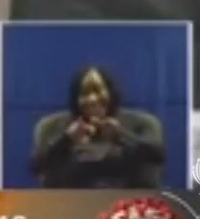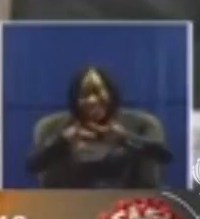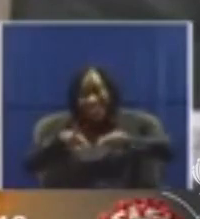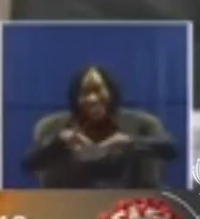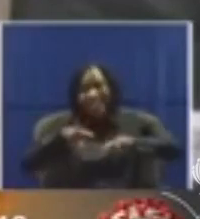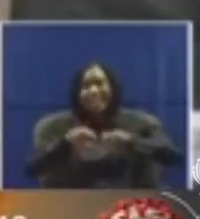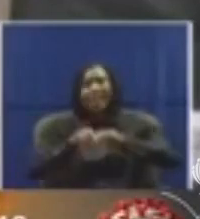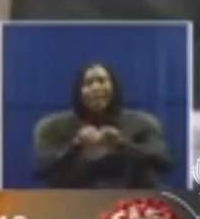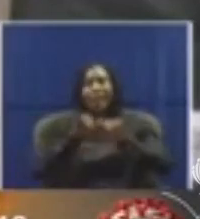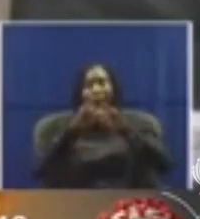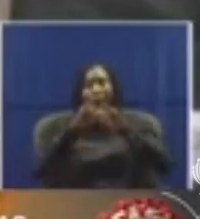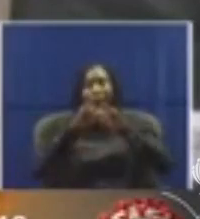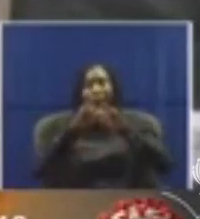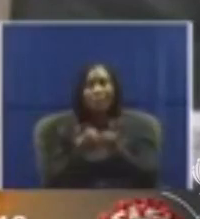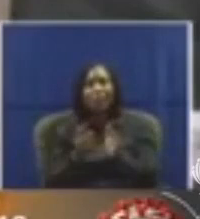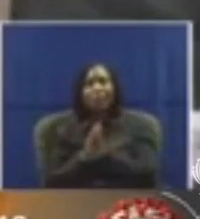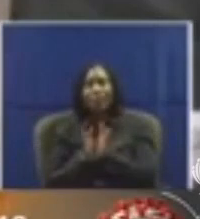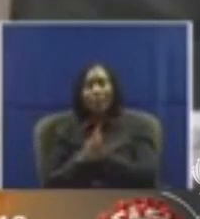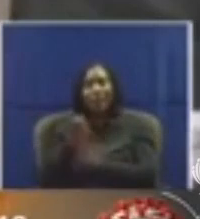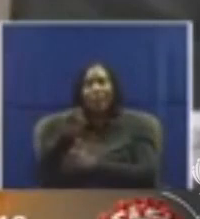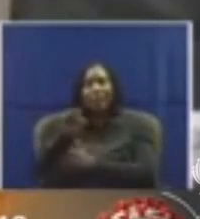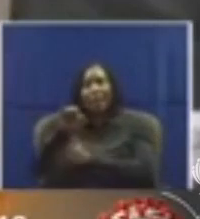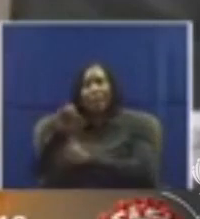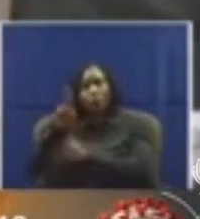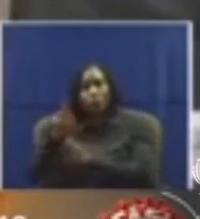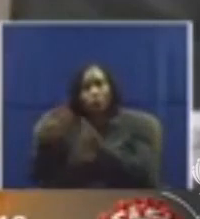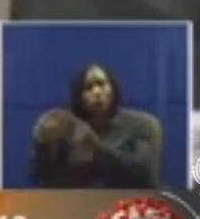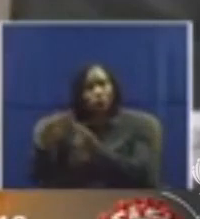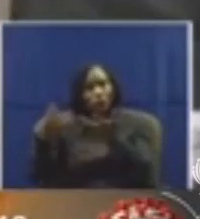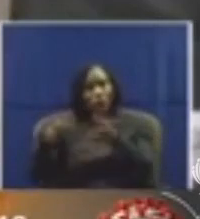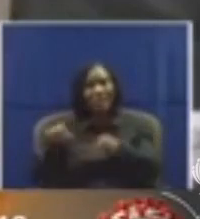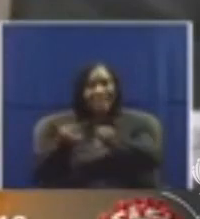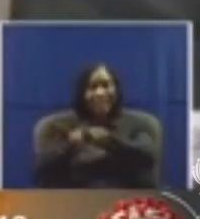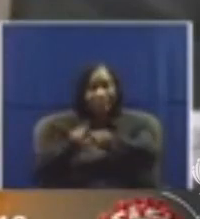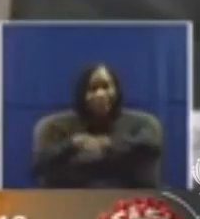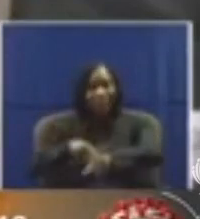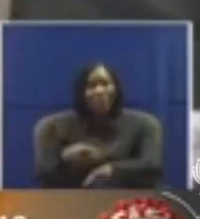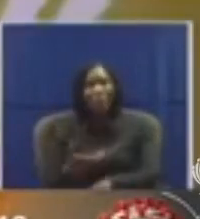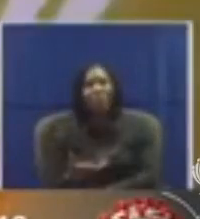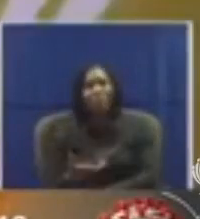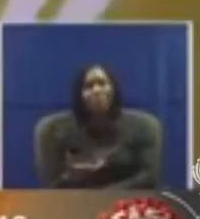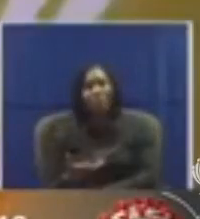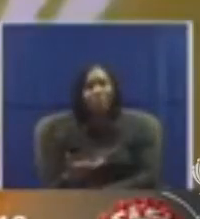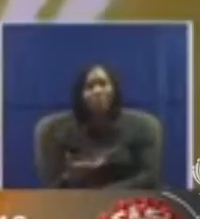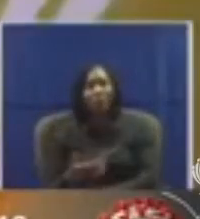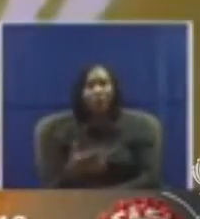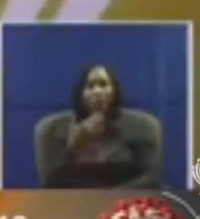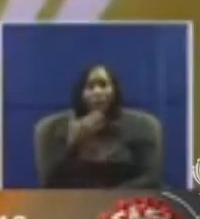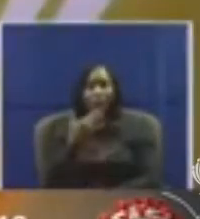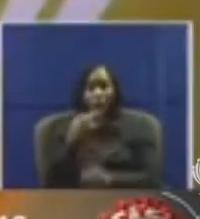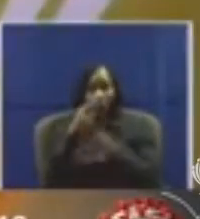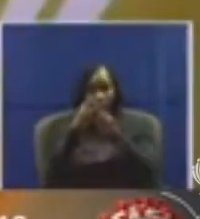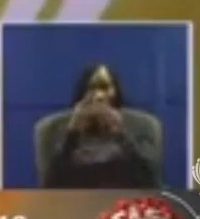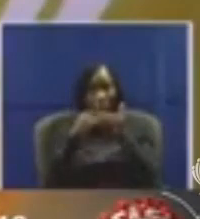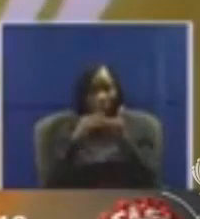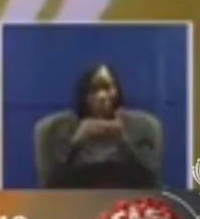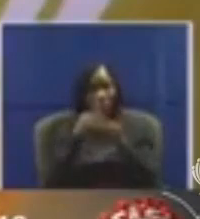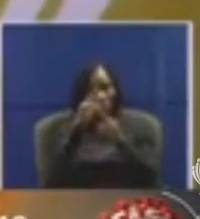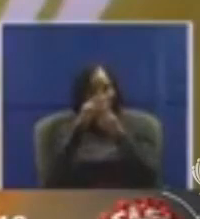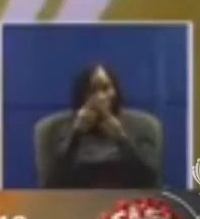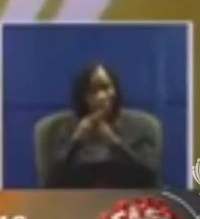were conducted by the SIU during the same period? Thank you, Honourable Member. Honourable